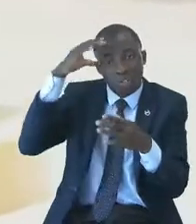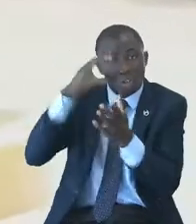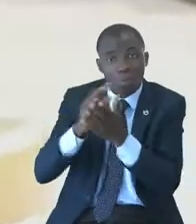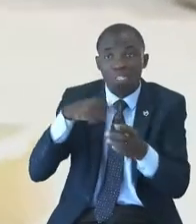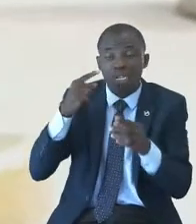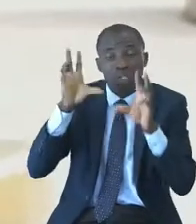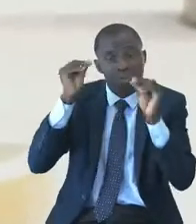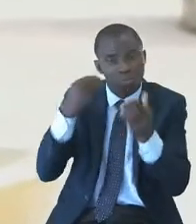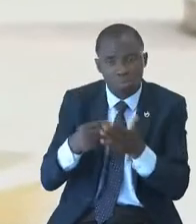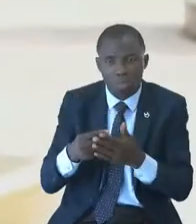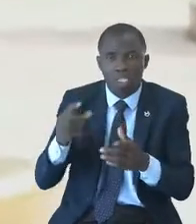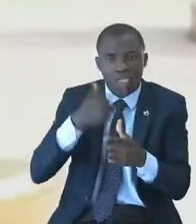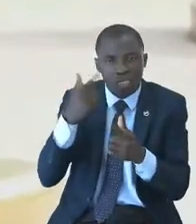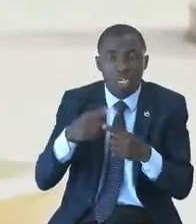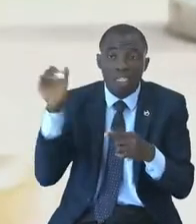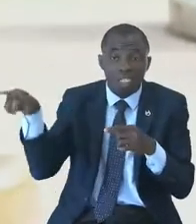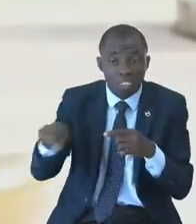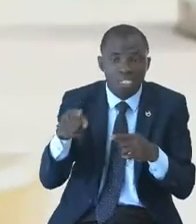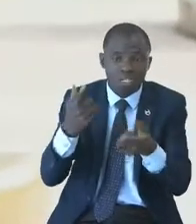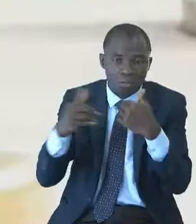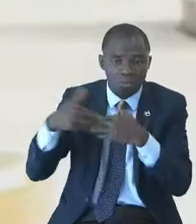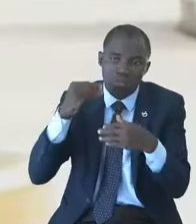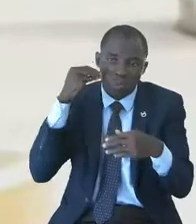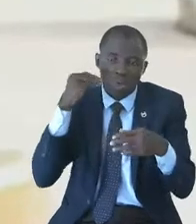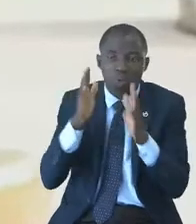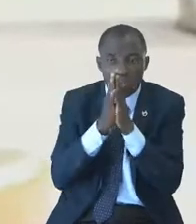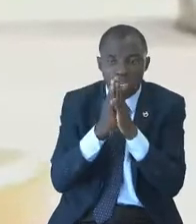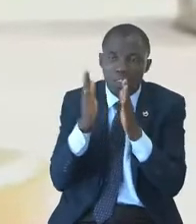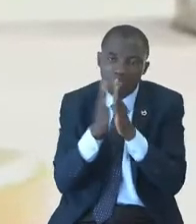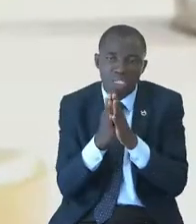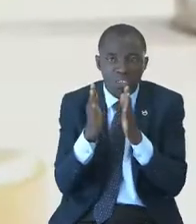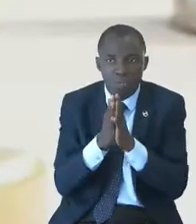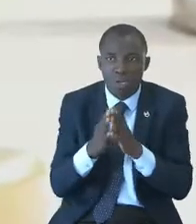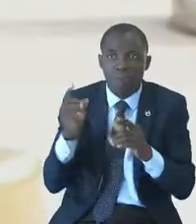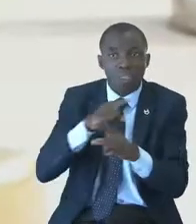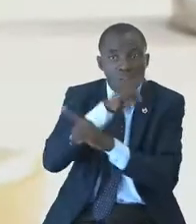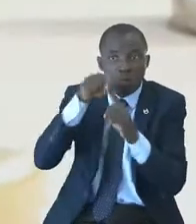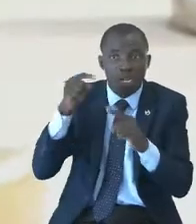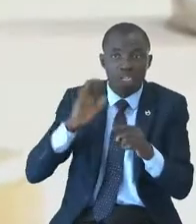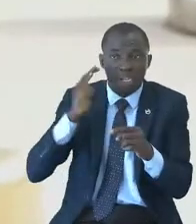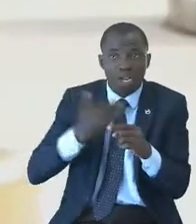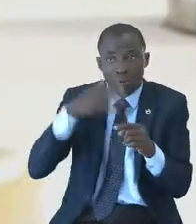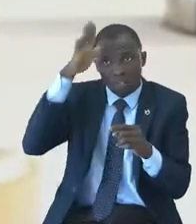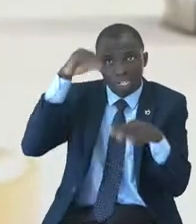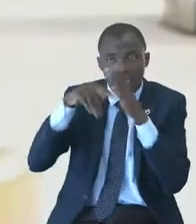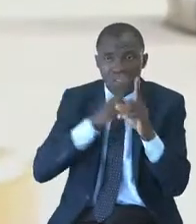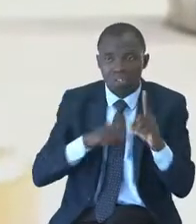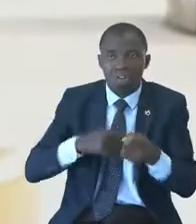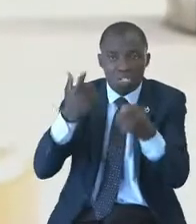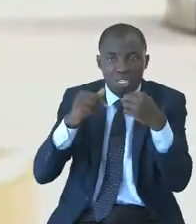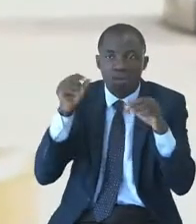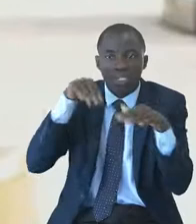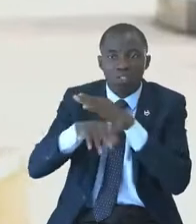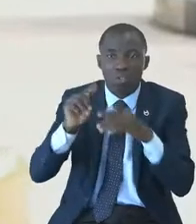continue believing in the Lord, praying. When our daddy in the Lord came to Ikorodu, so we decided to enter the program.